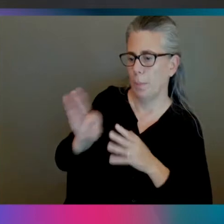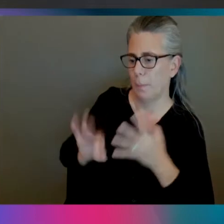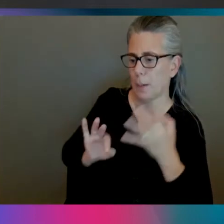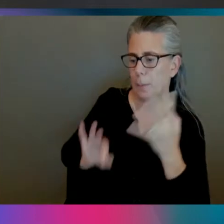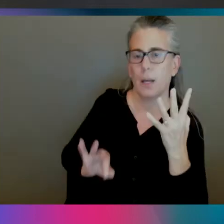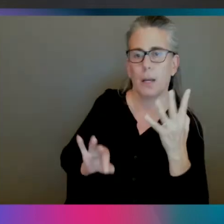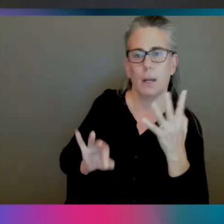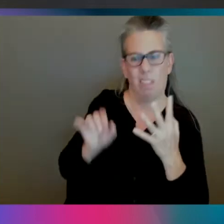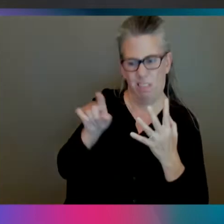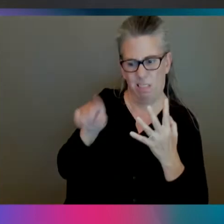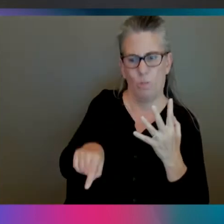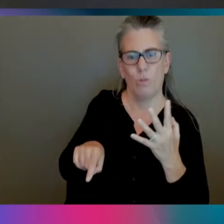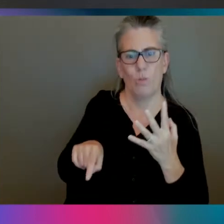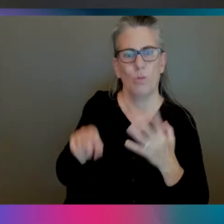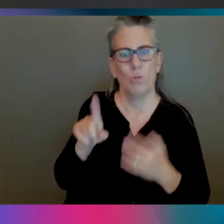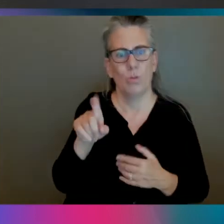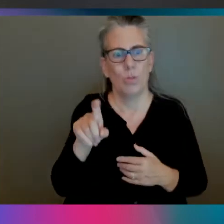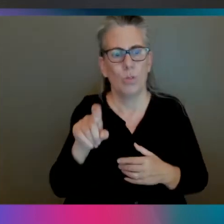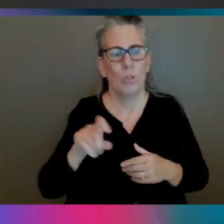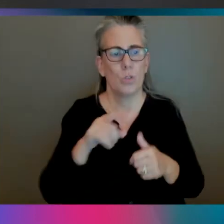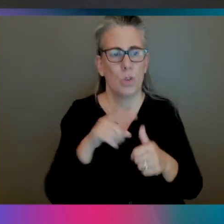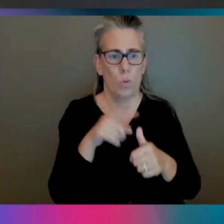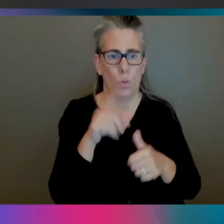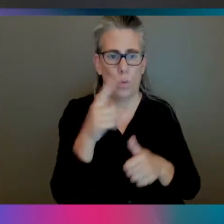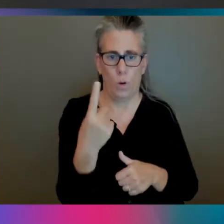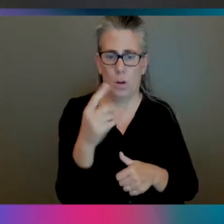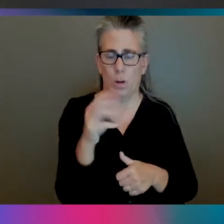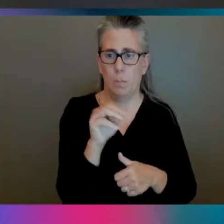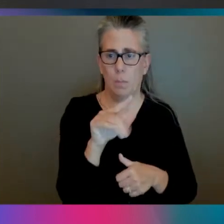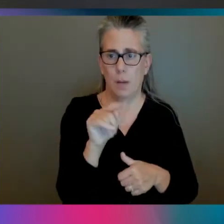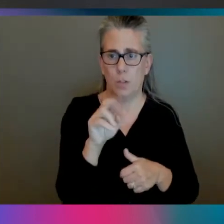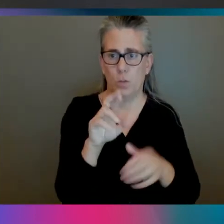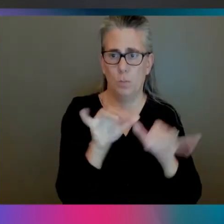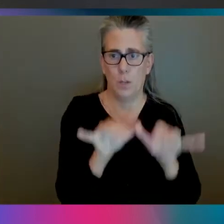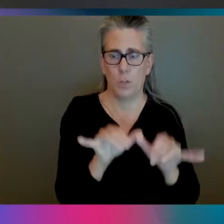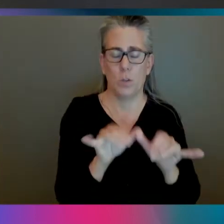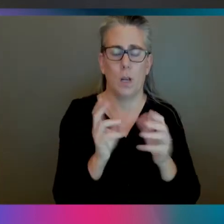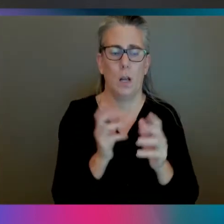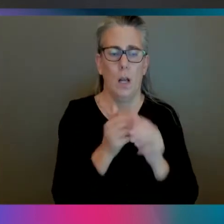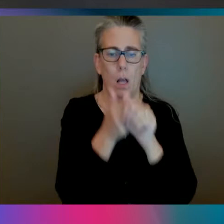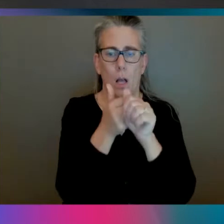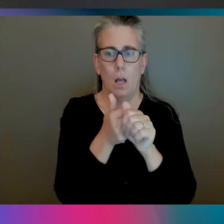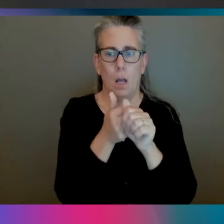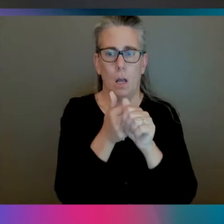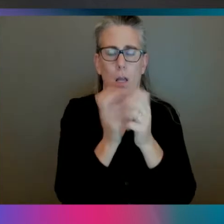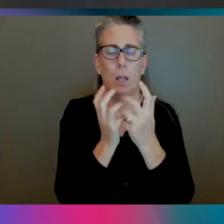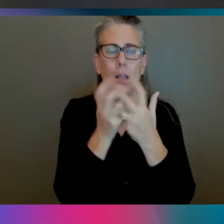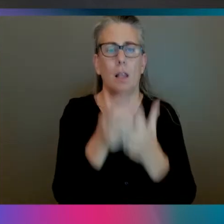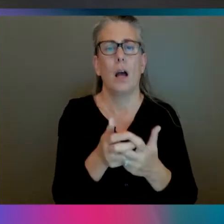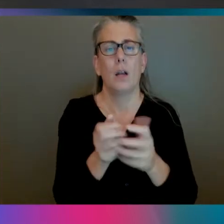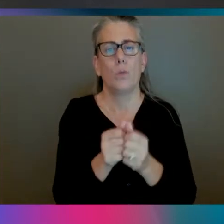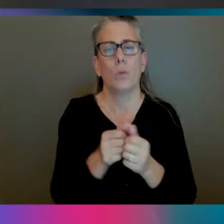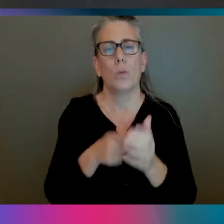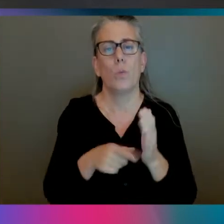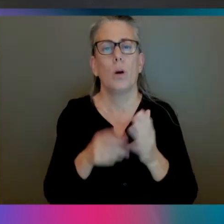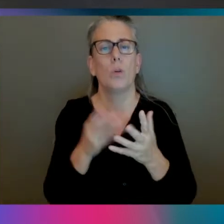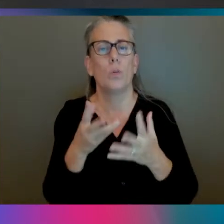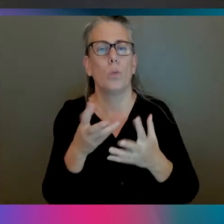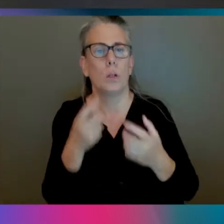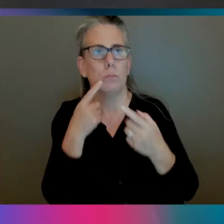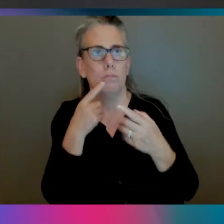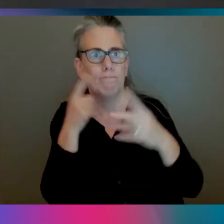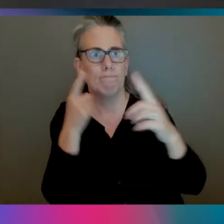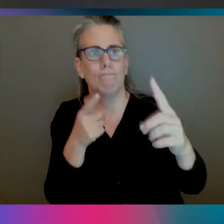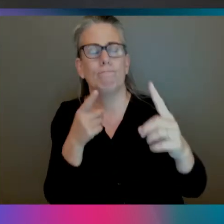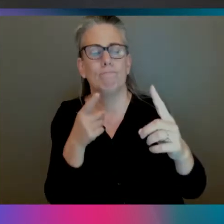Right. Okay, so one metric aligned to what they want to accomplish. Exactly, exactly. And then you're going to have your different metrics